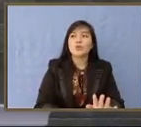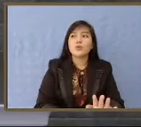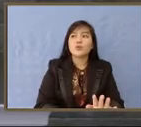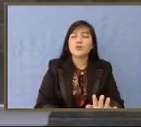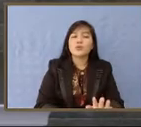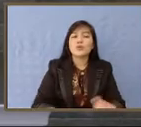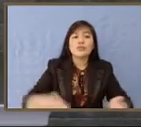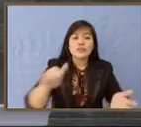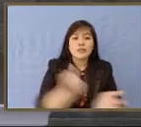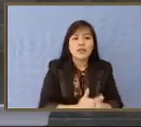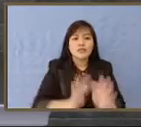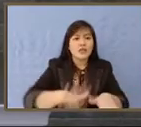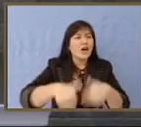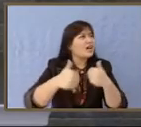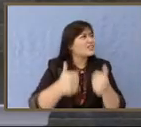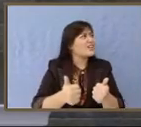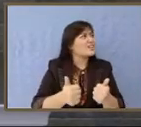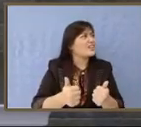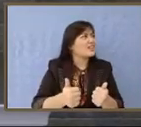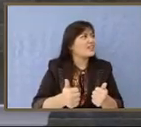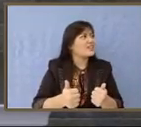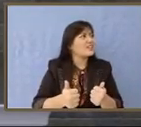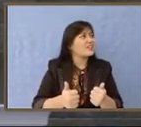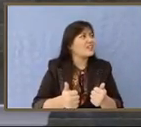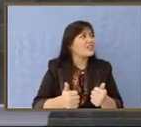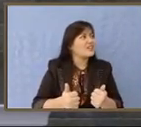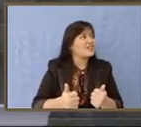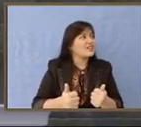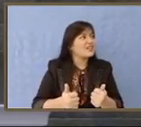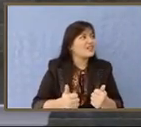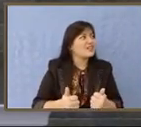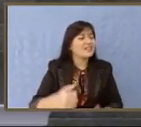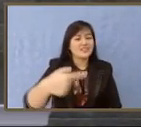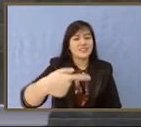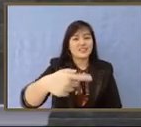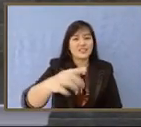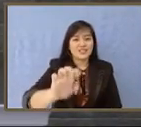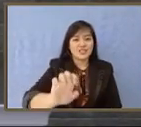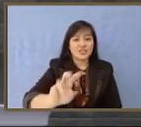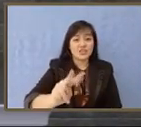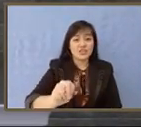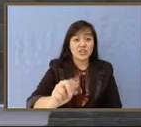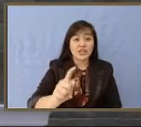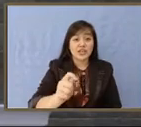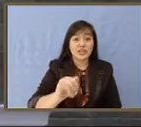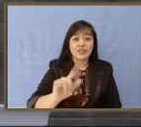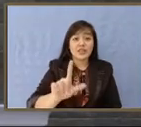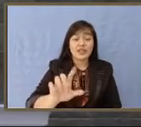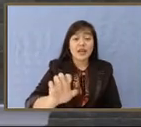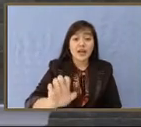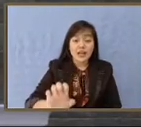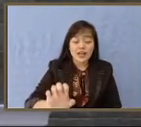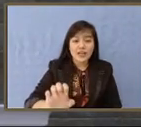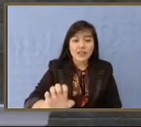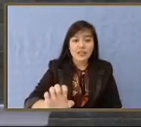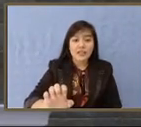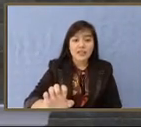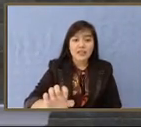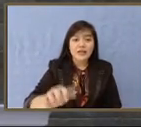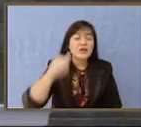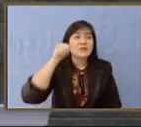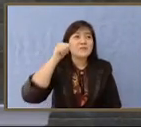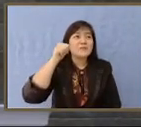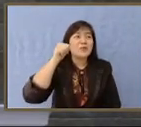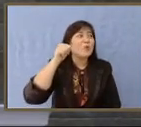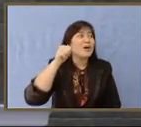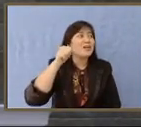Alright? To show how a Gentile woman became one of the ancestors of Christ. Yan